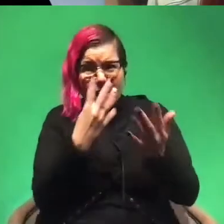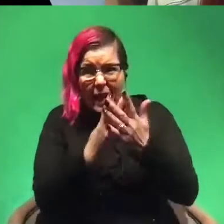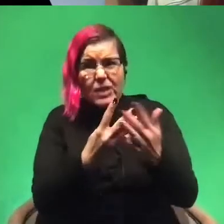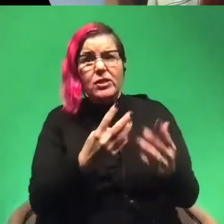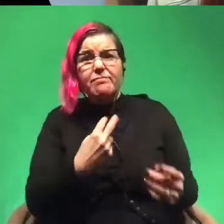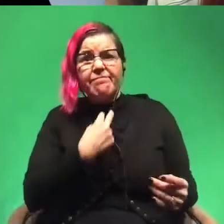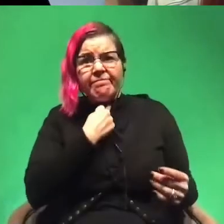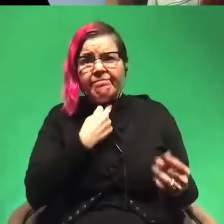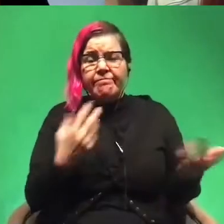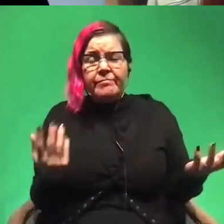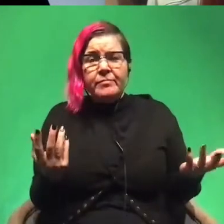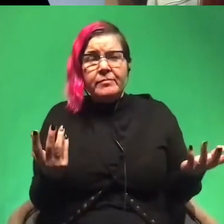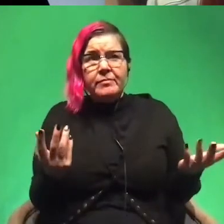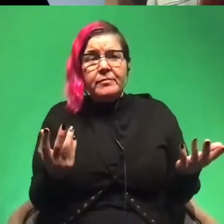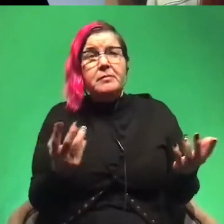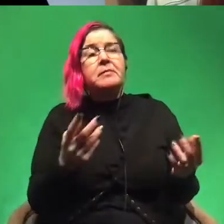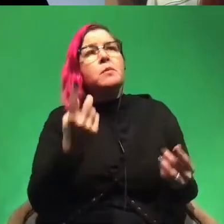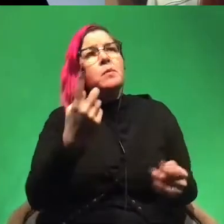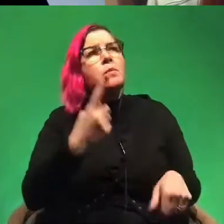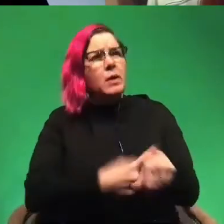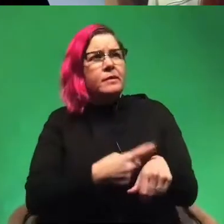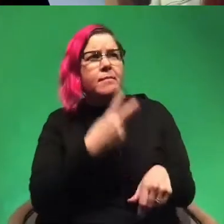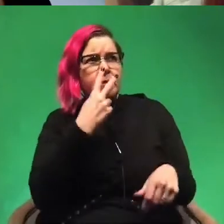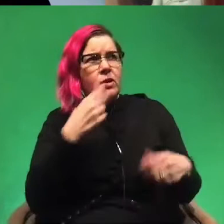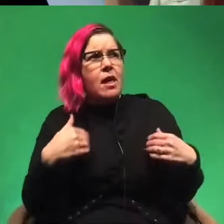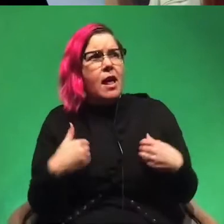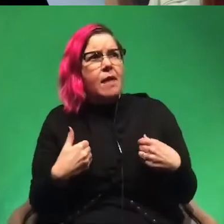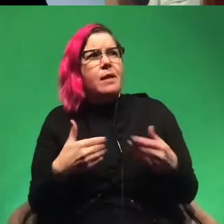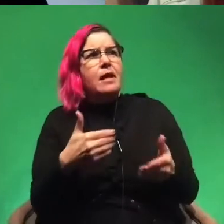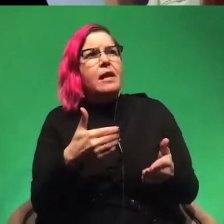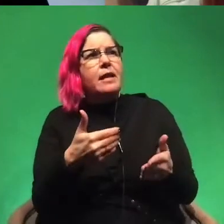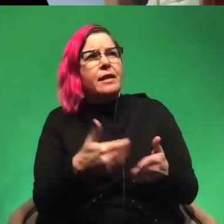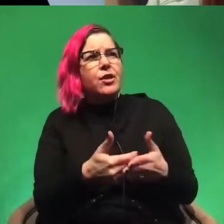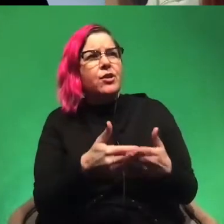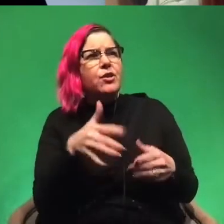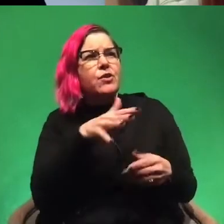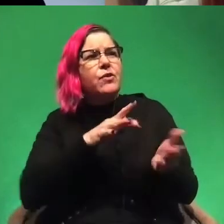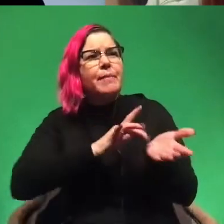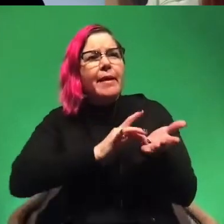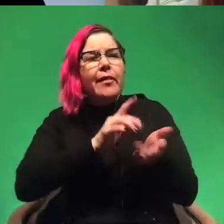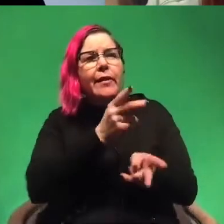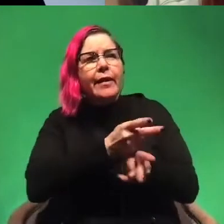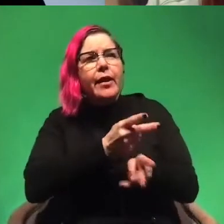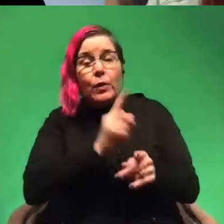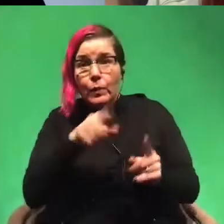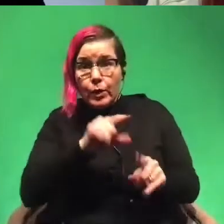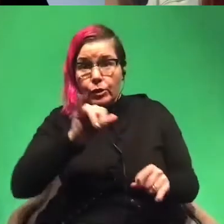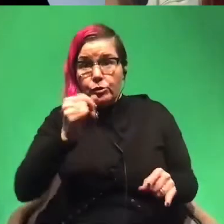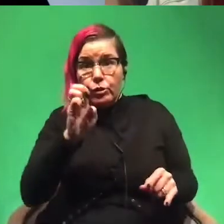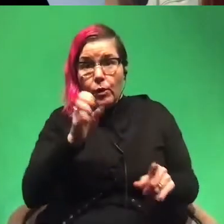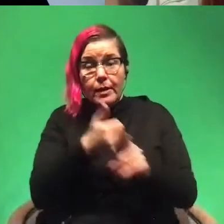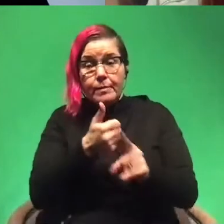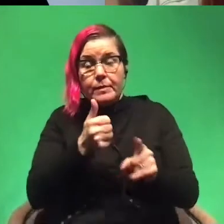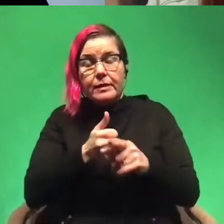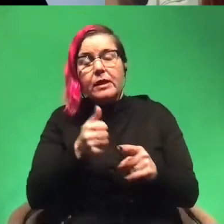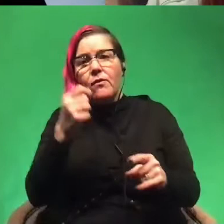captivity. The only time that we did see an animal anywhere near any kind of medical care was when Joe Exotic was